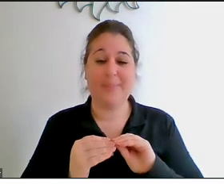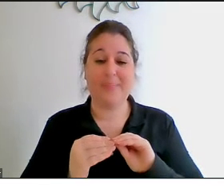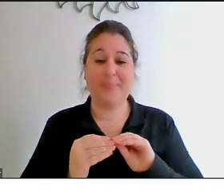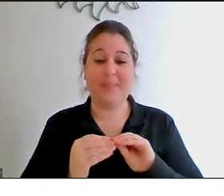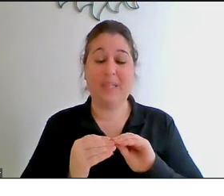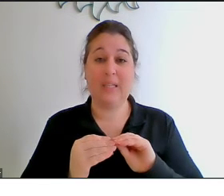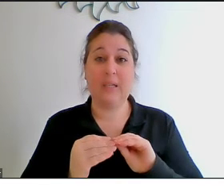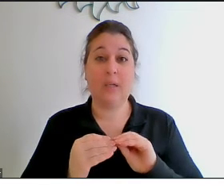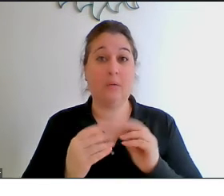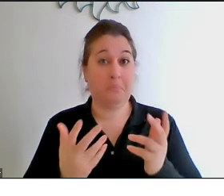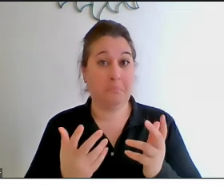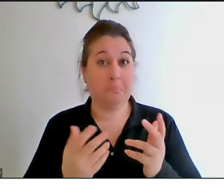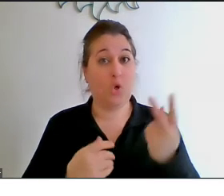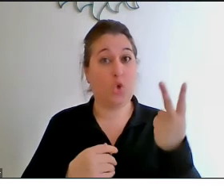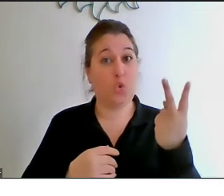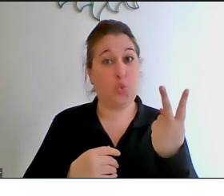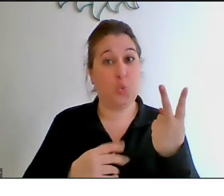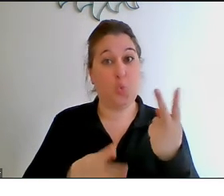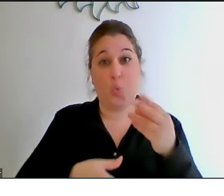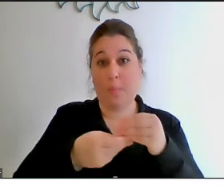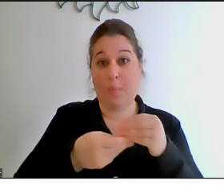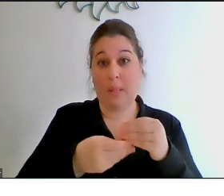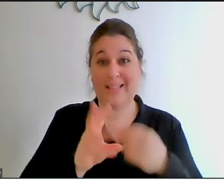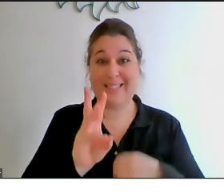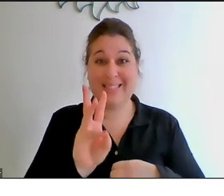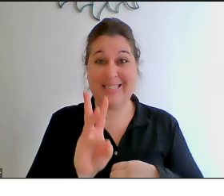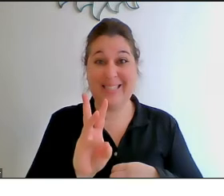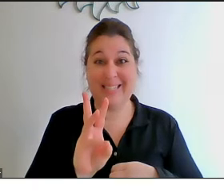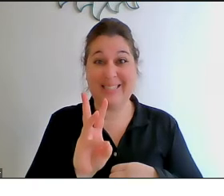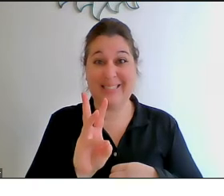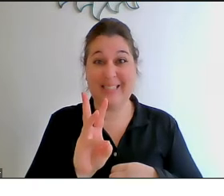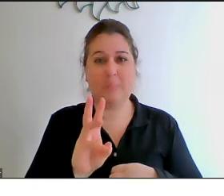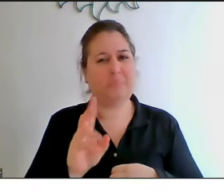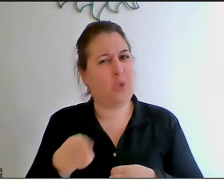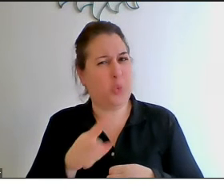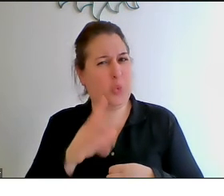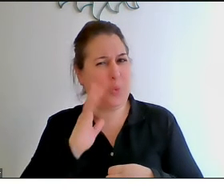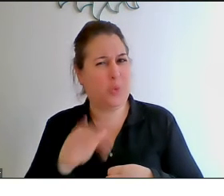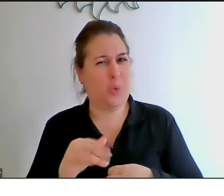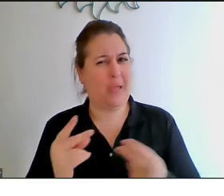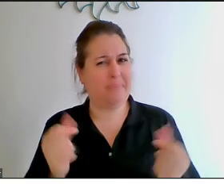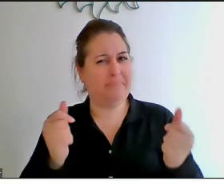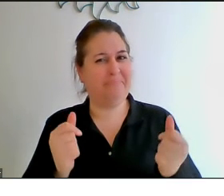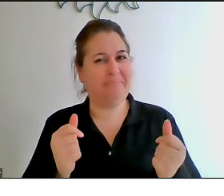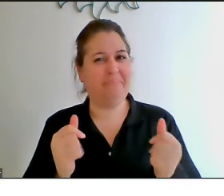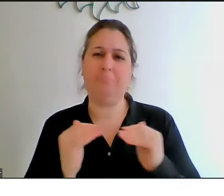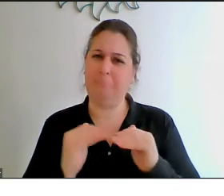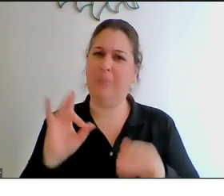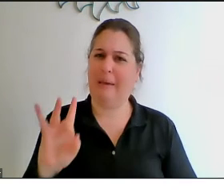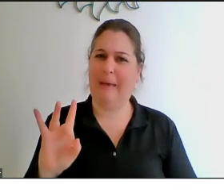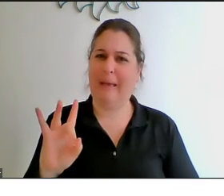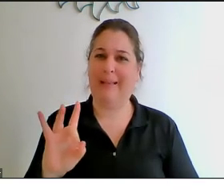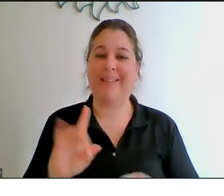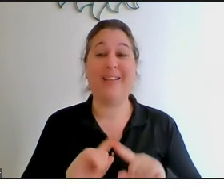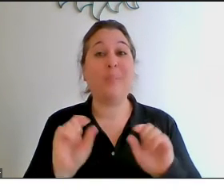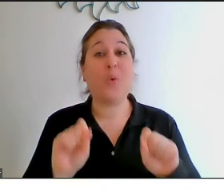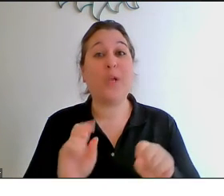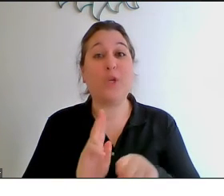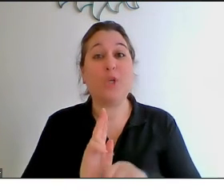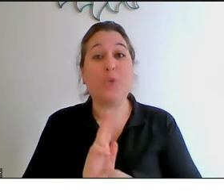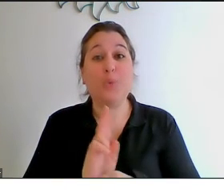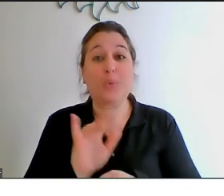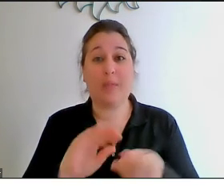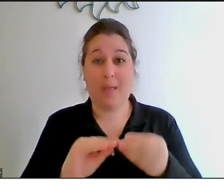Let's continue right here. So it says 2 plus 6. Well, we know that 2 plus 6 is 8, but let's prove it on a number